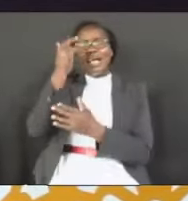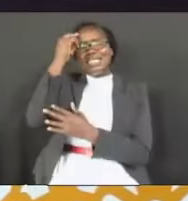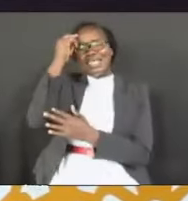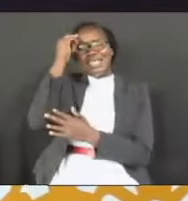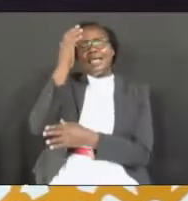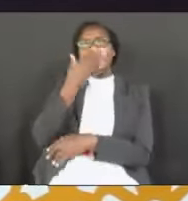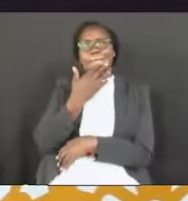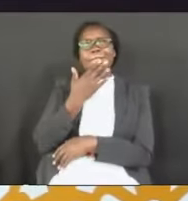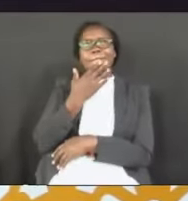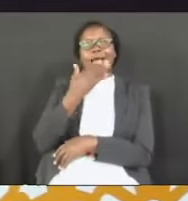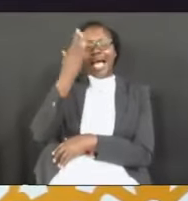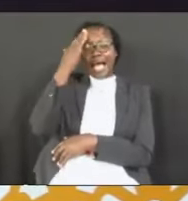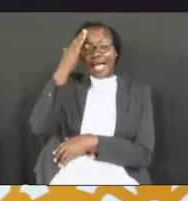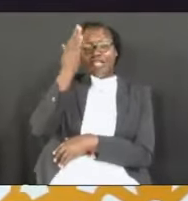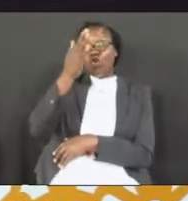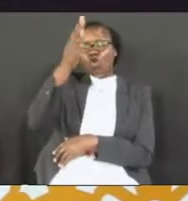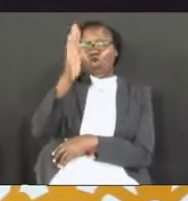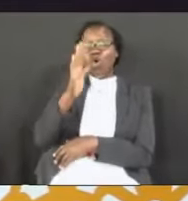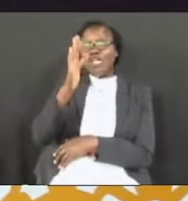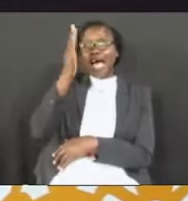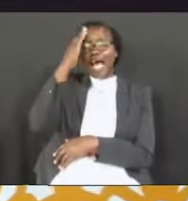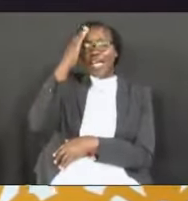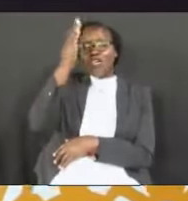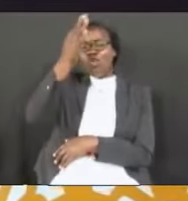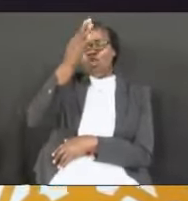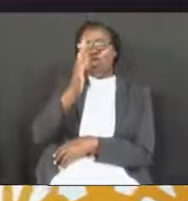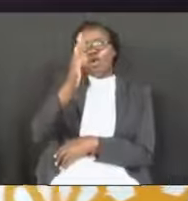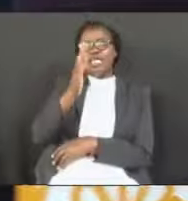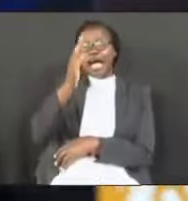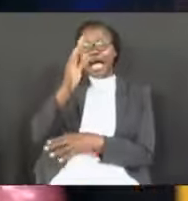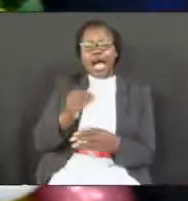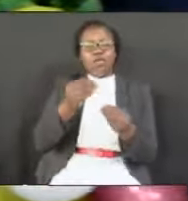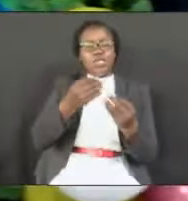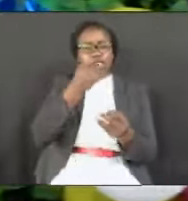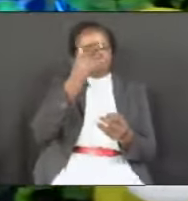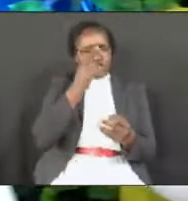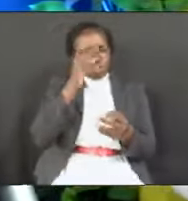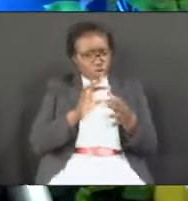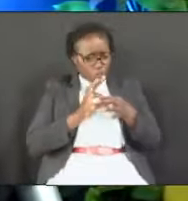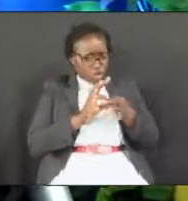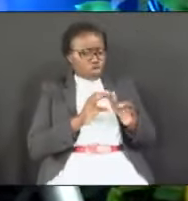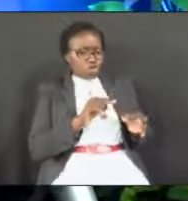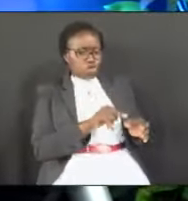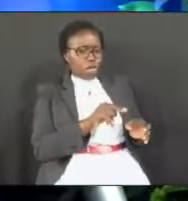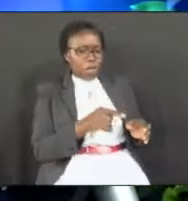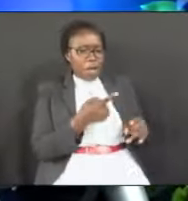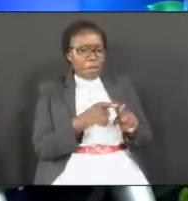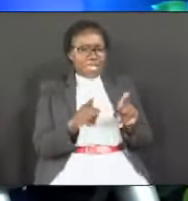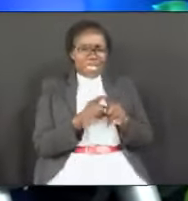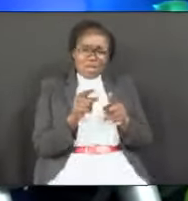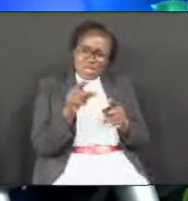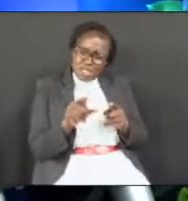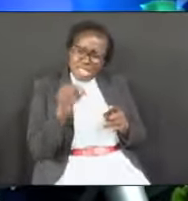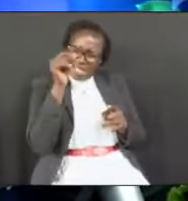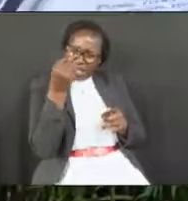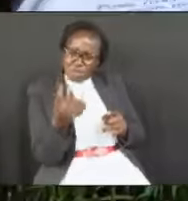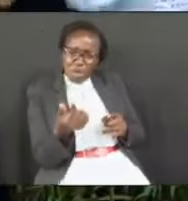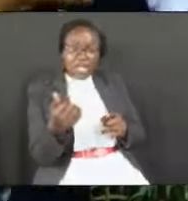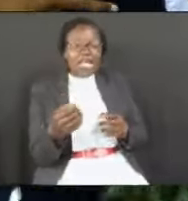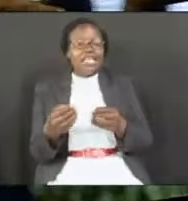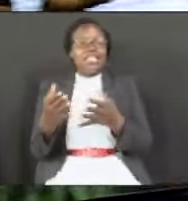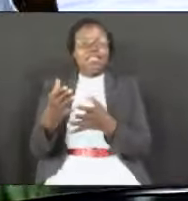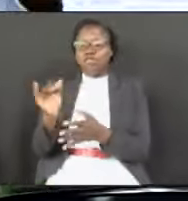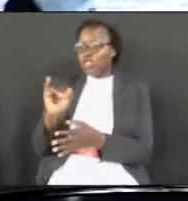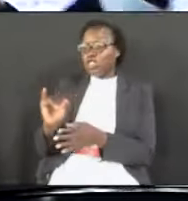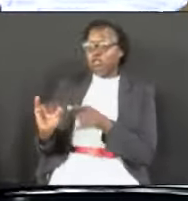mind, I know God will not know. I will give Isaac what belongs to him, but I will just take a portion of it and give